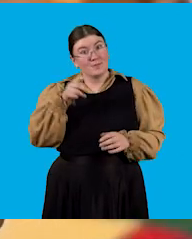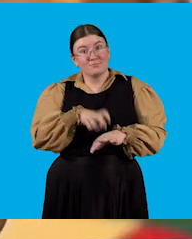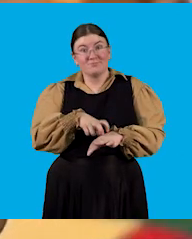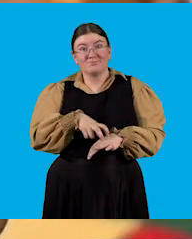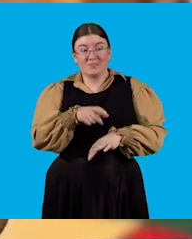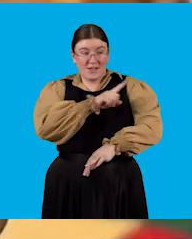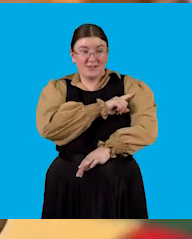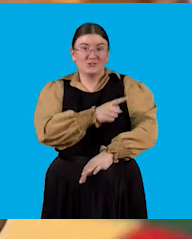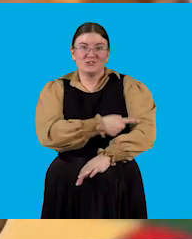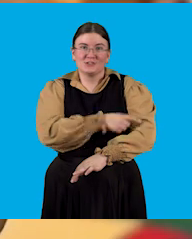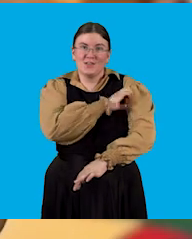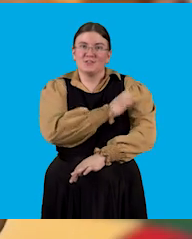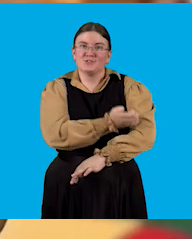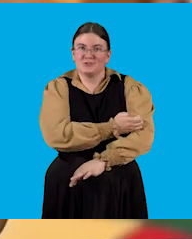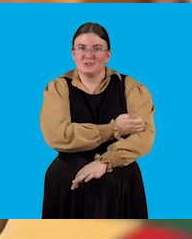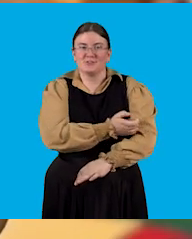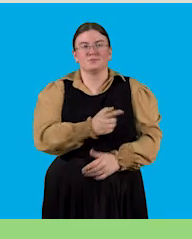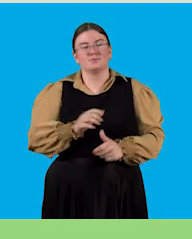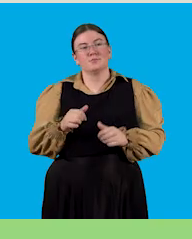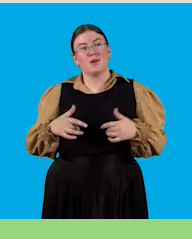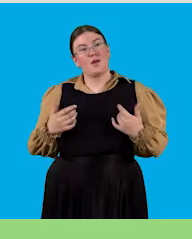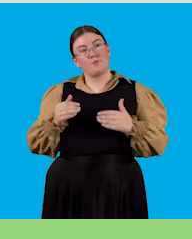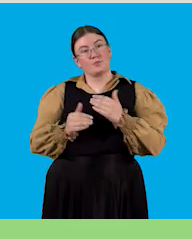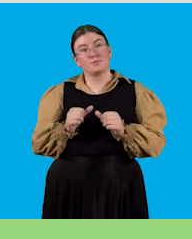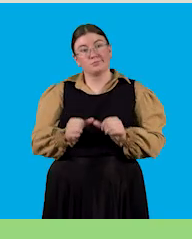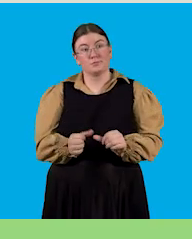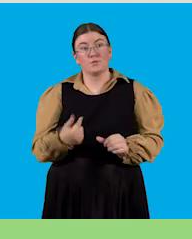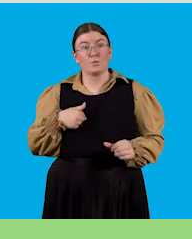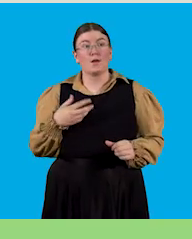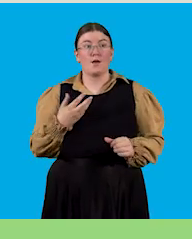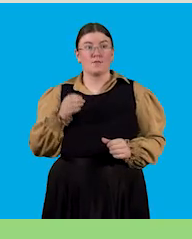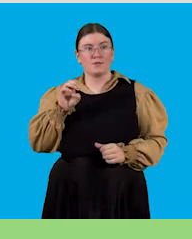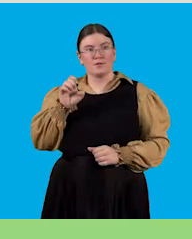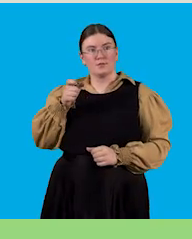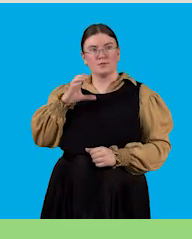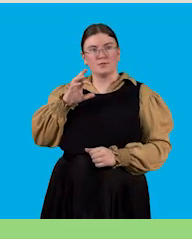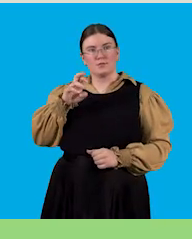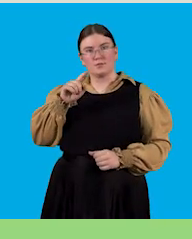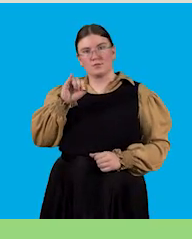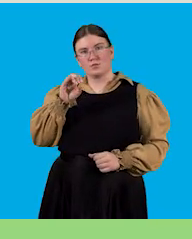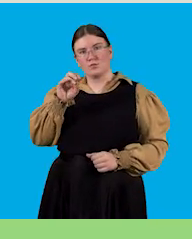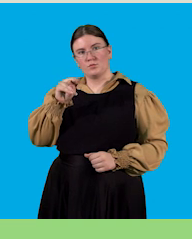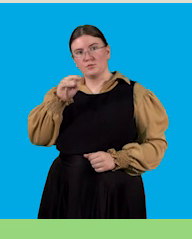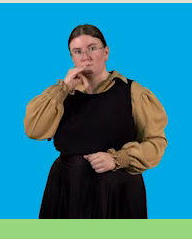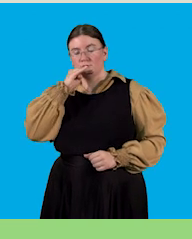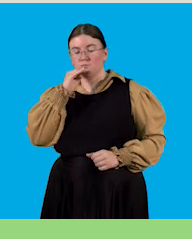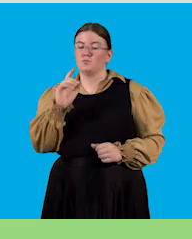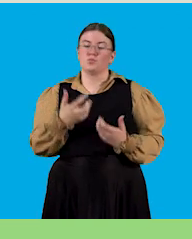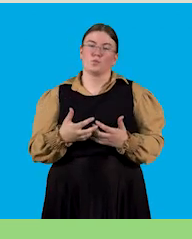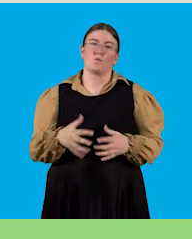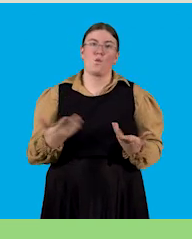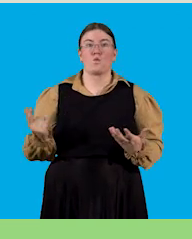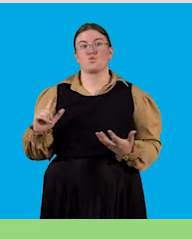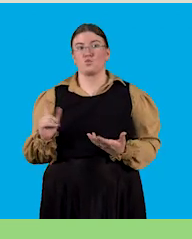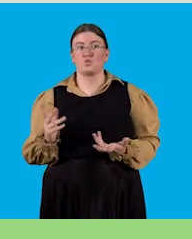processes. We have excretion, which is the removal of waste products from the body.